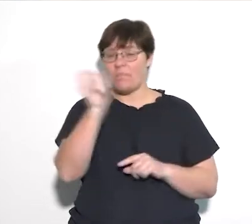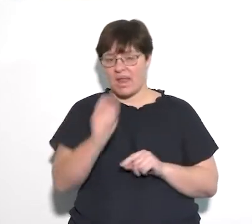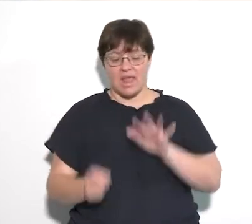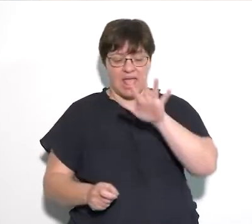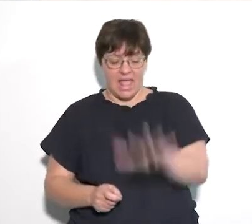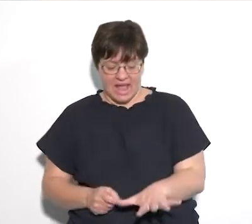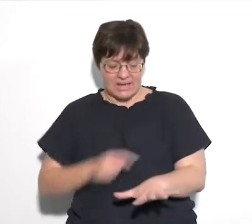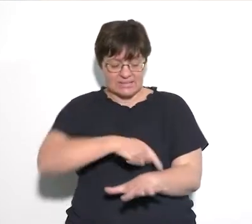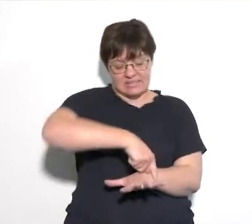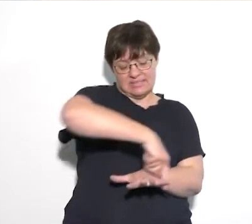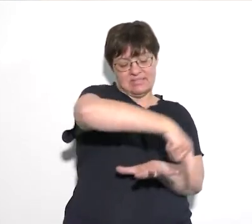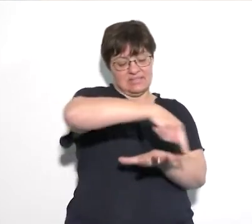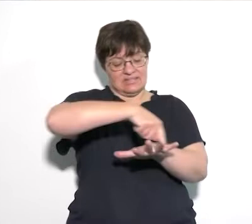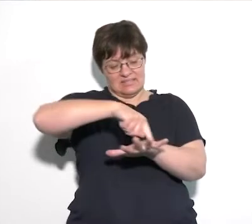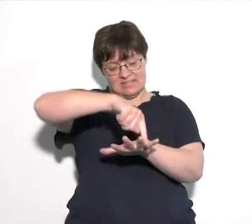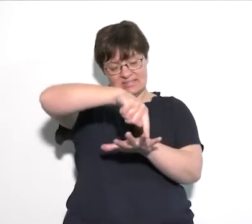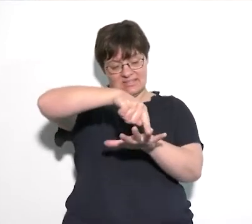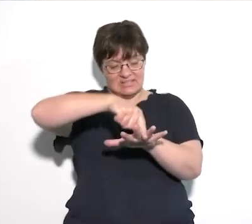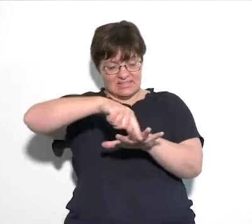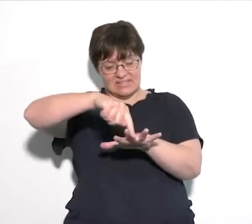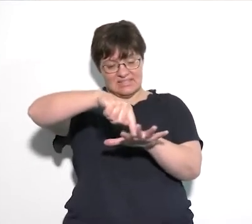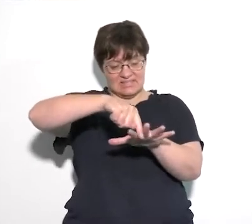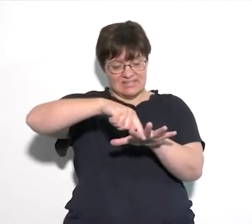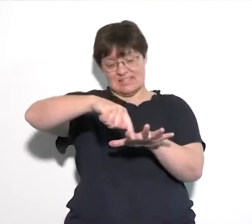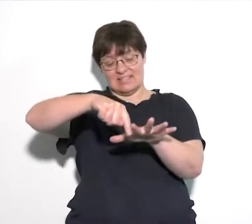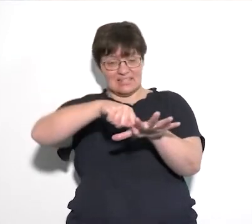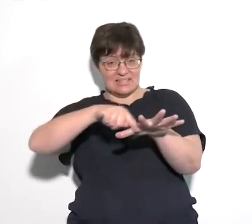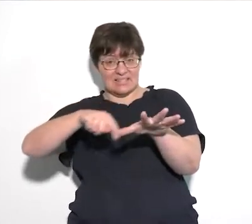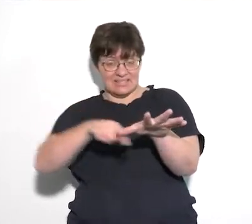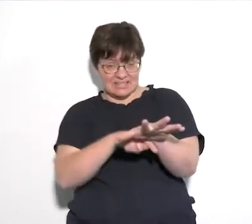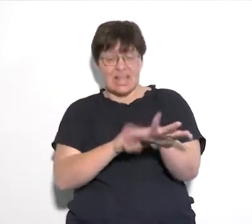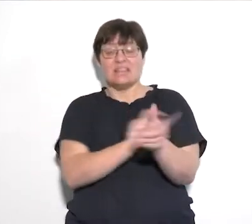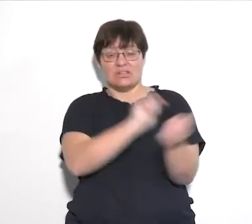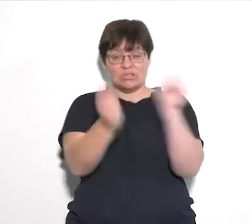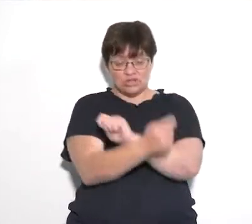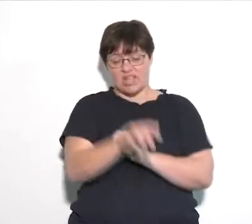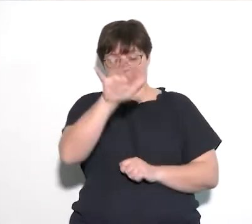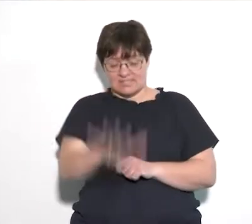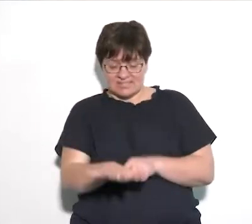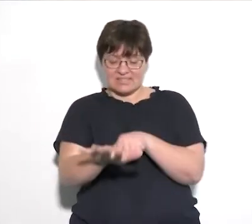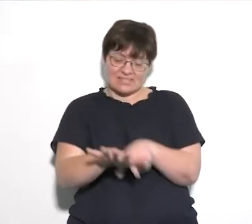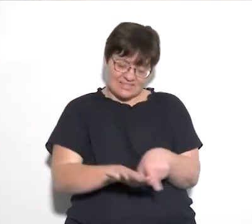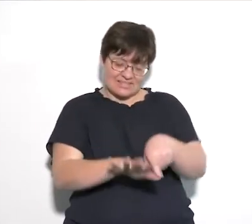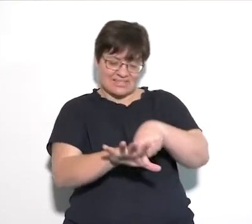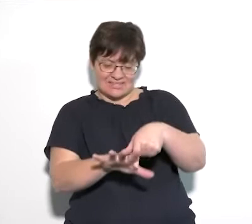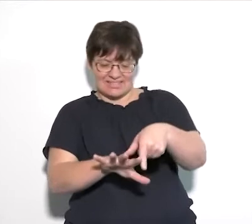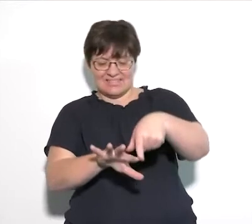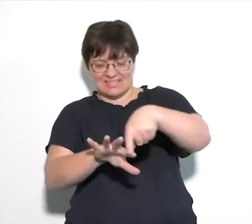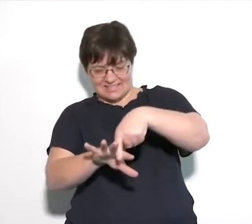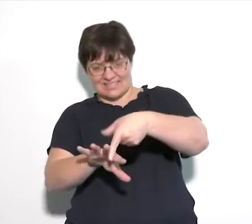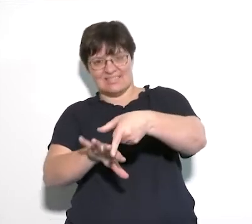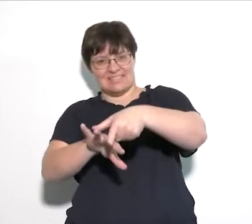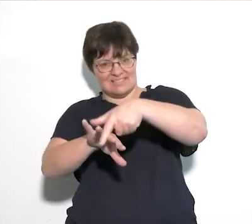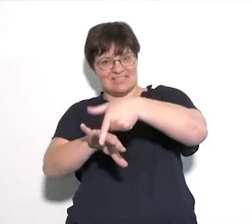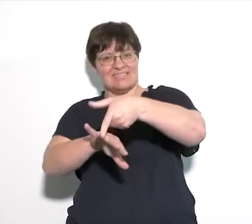put their hands down and trace their left hand and trace their right hand, so that you would end up with a template that looks